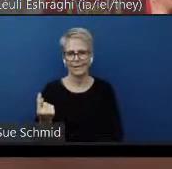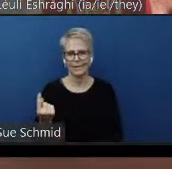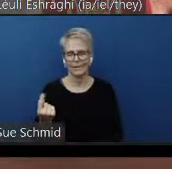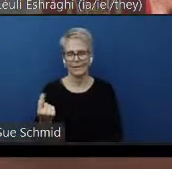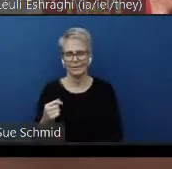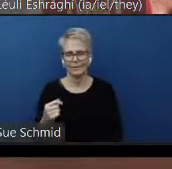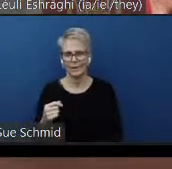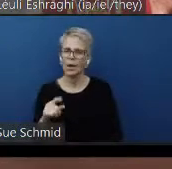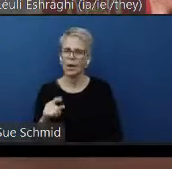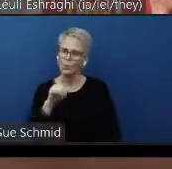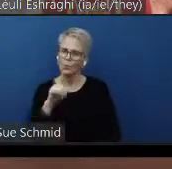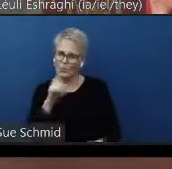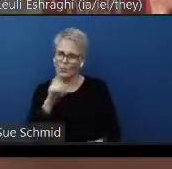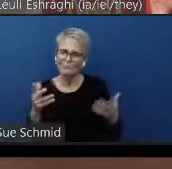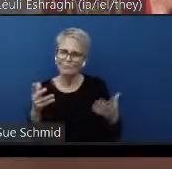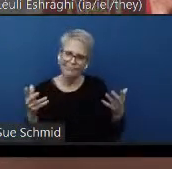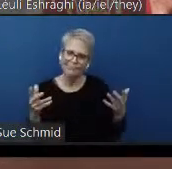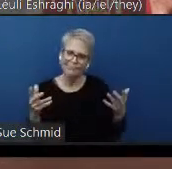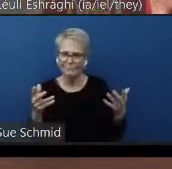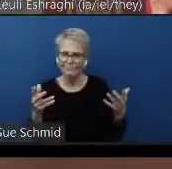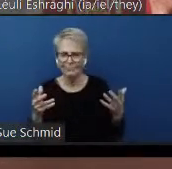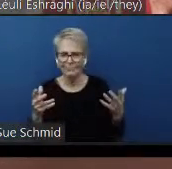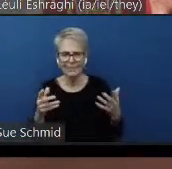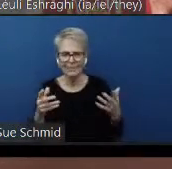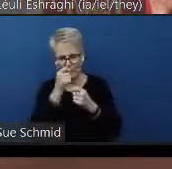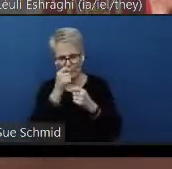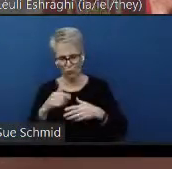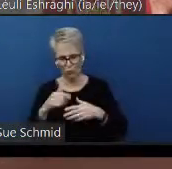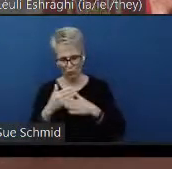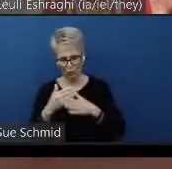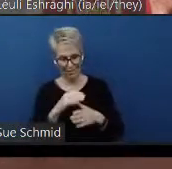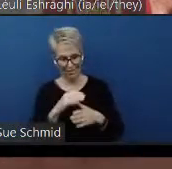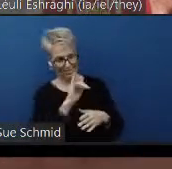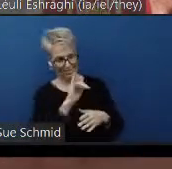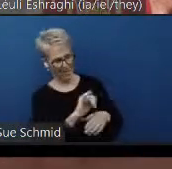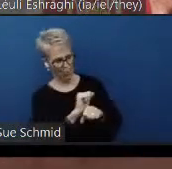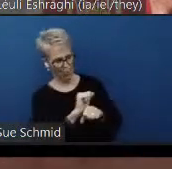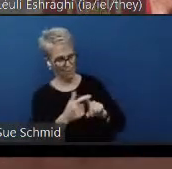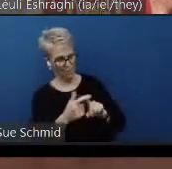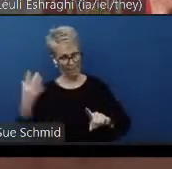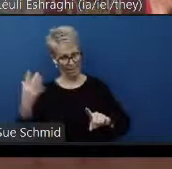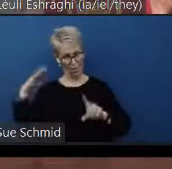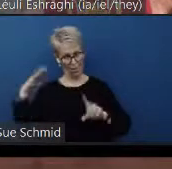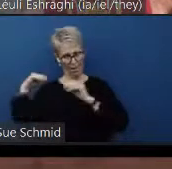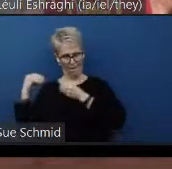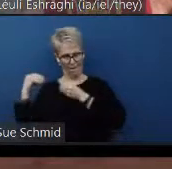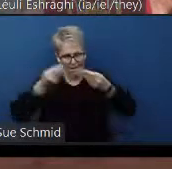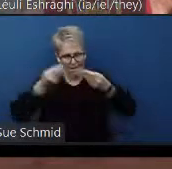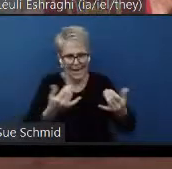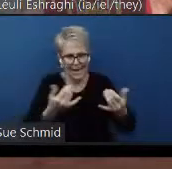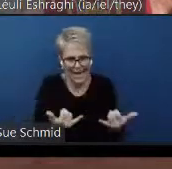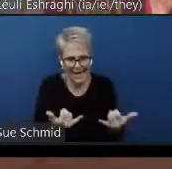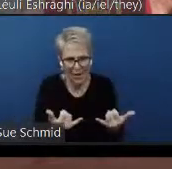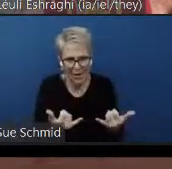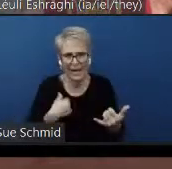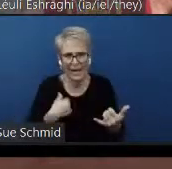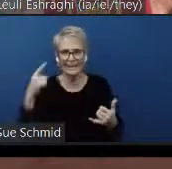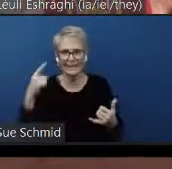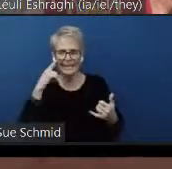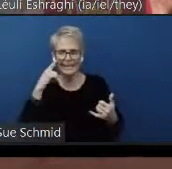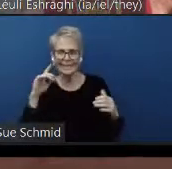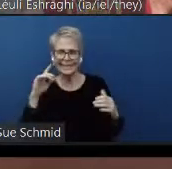it's interesting to be sharing this work in this moment because I was recently reuniting